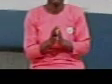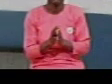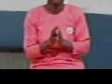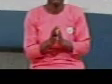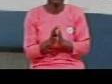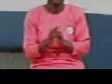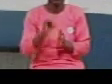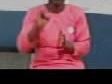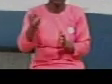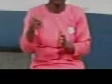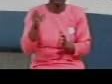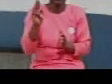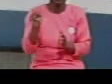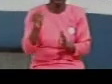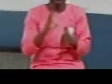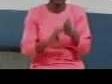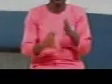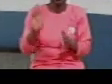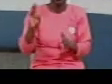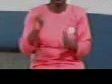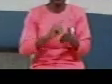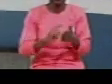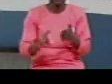John 7, verse 37.